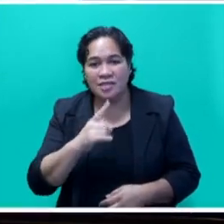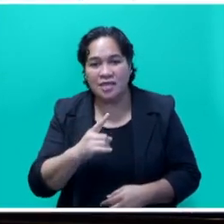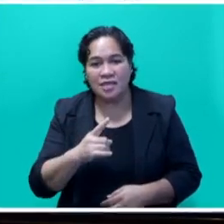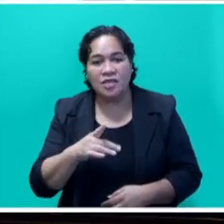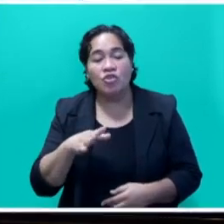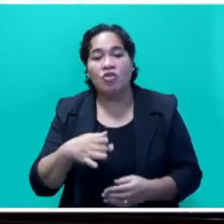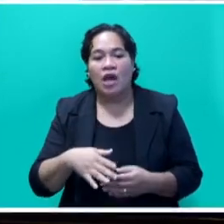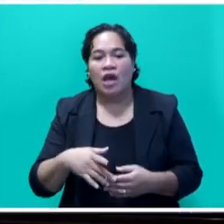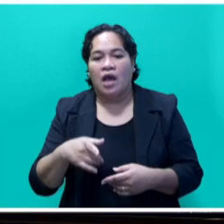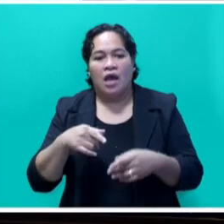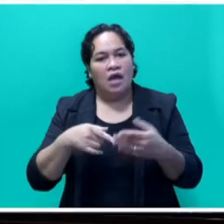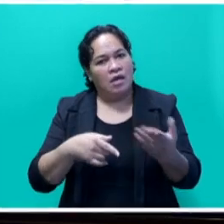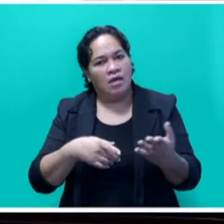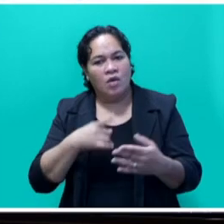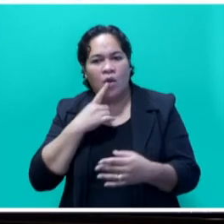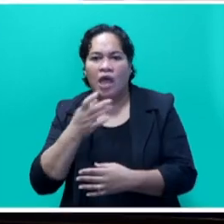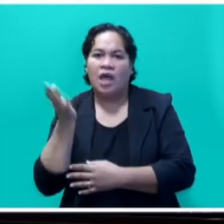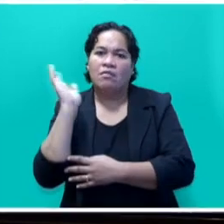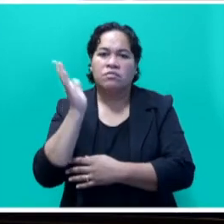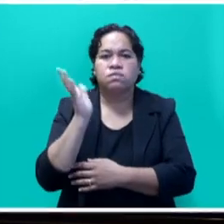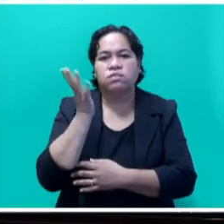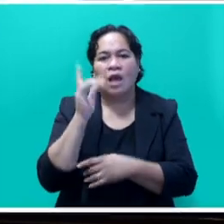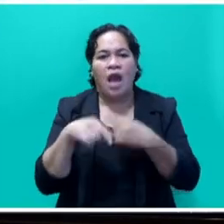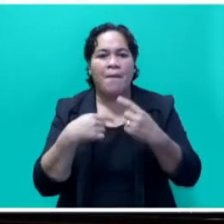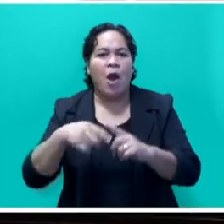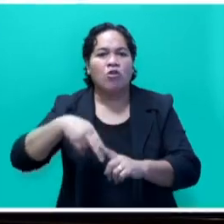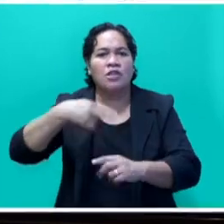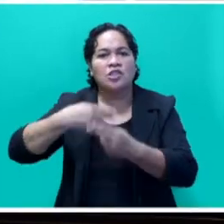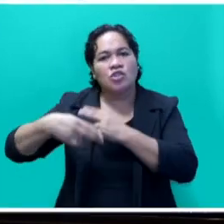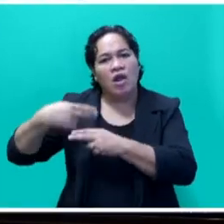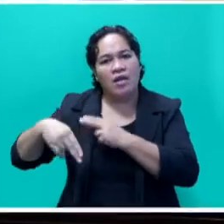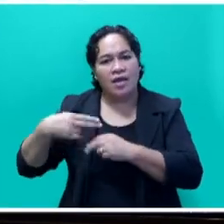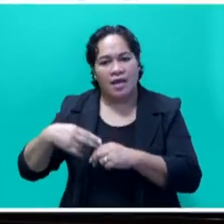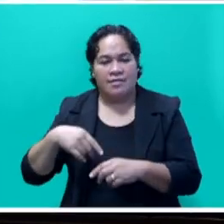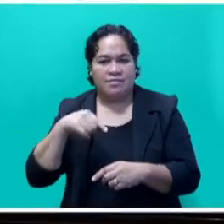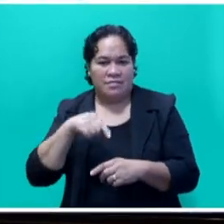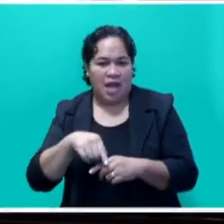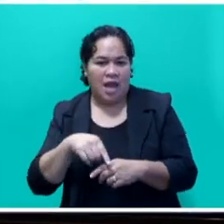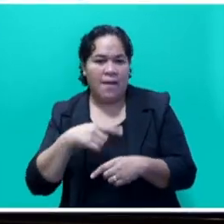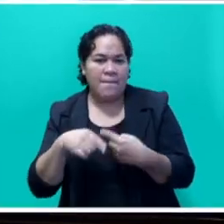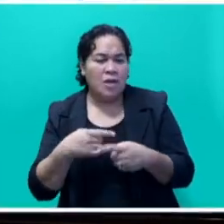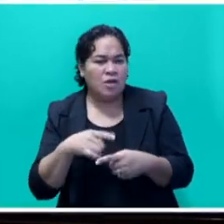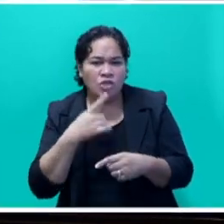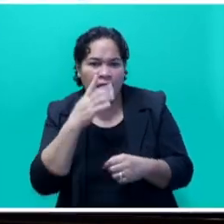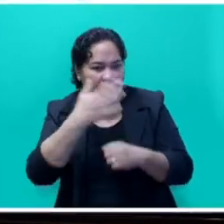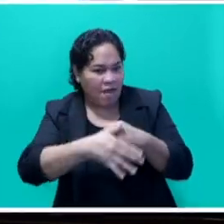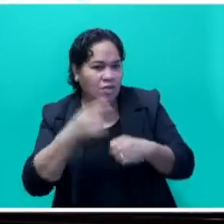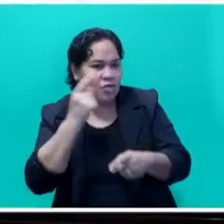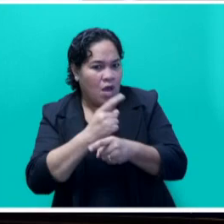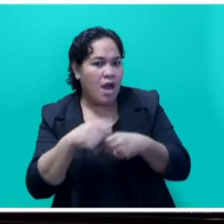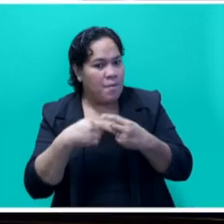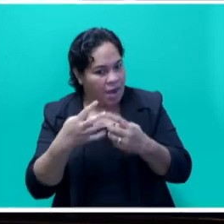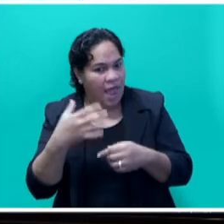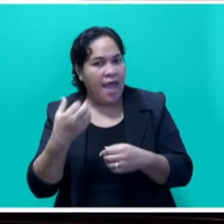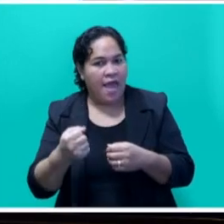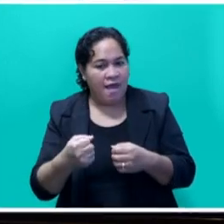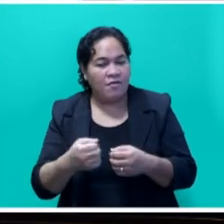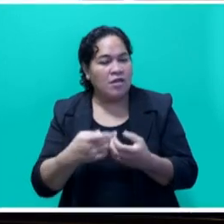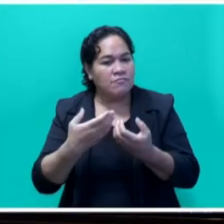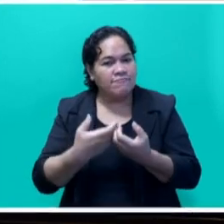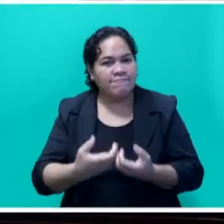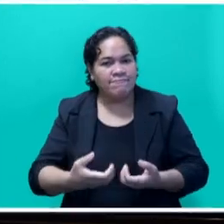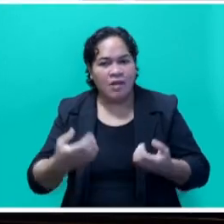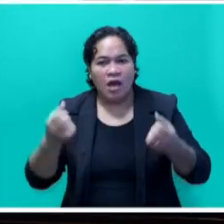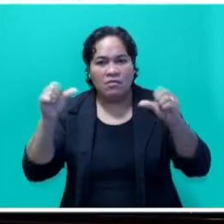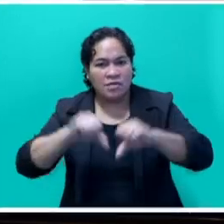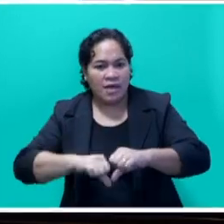historical lesson about Fiji, but she failed to miss many of the points. She's failed to talk about tribal wars. She failed to talk about Tonga. She